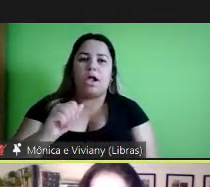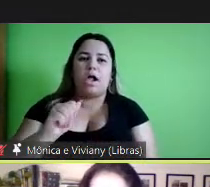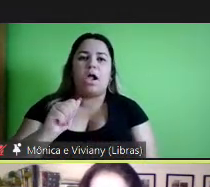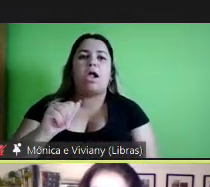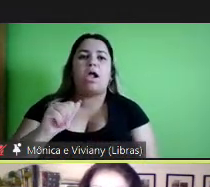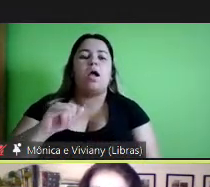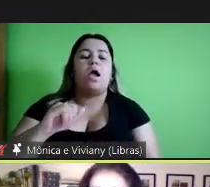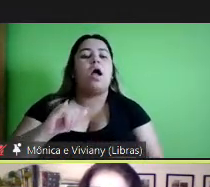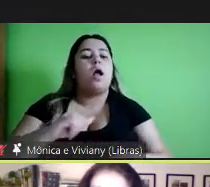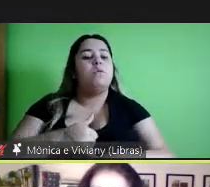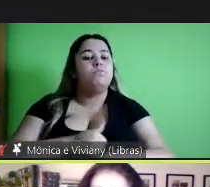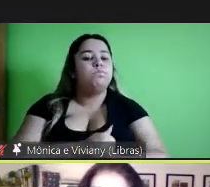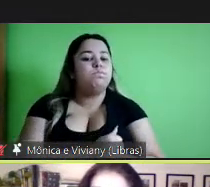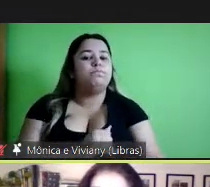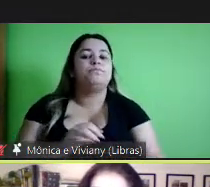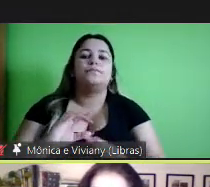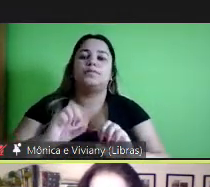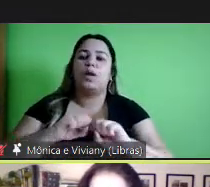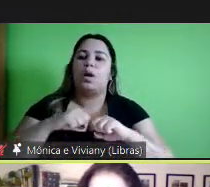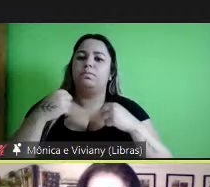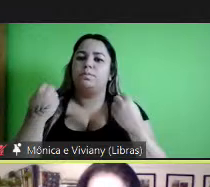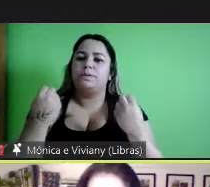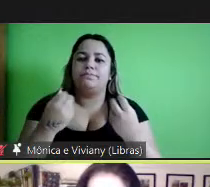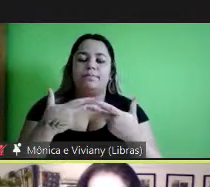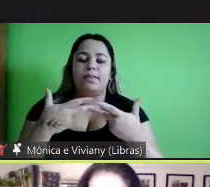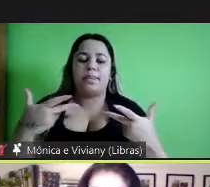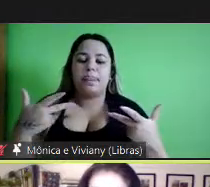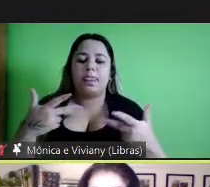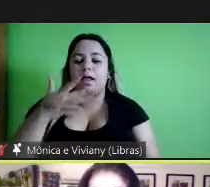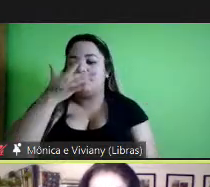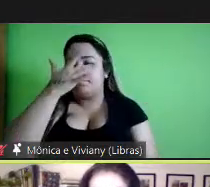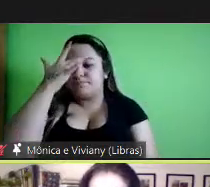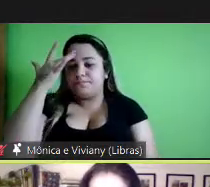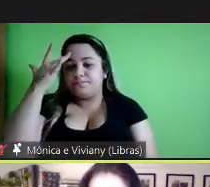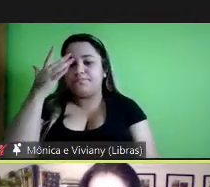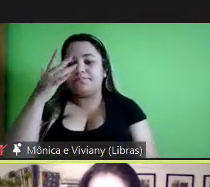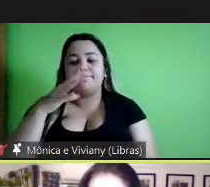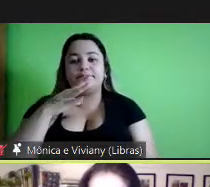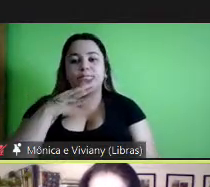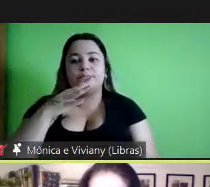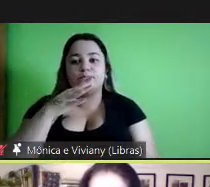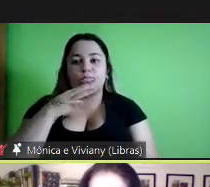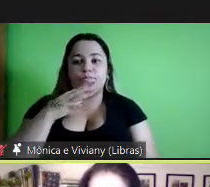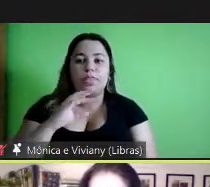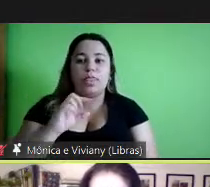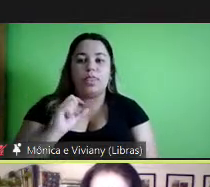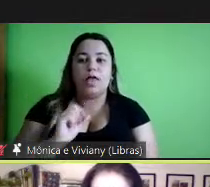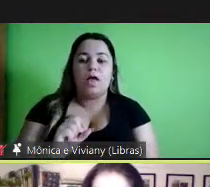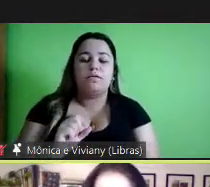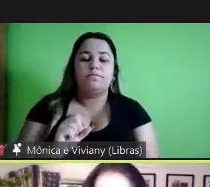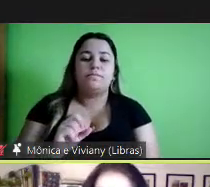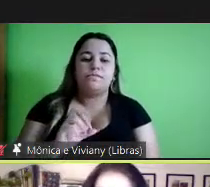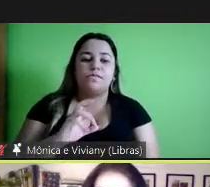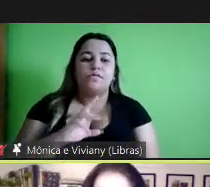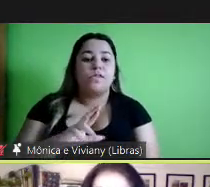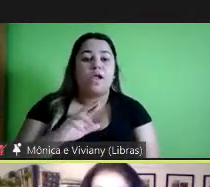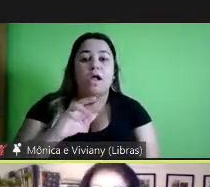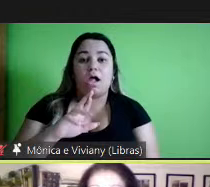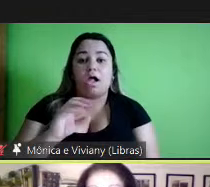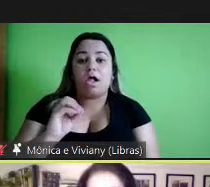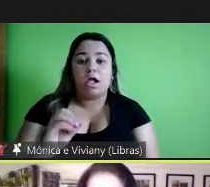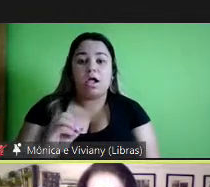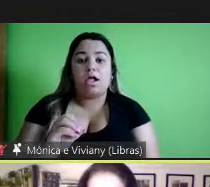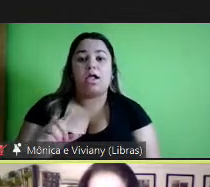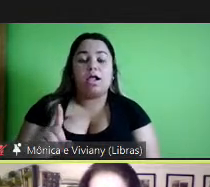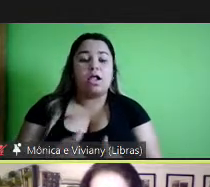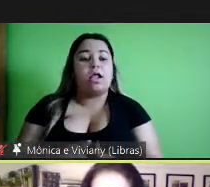Obesity Canada is a national registered charity representing healthcare professionals, researchers, trainees, and students working